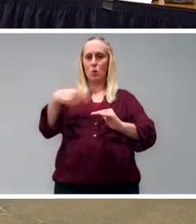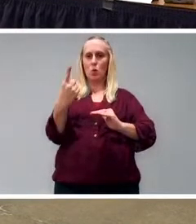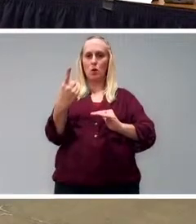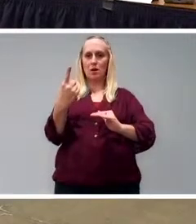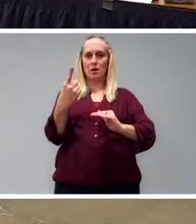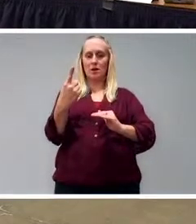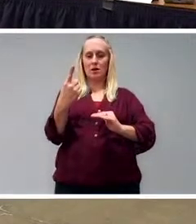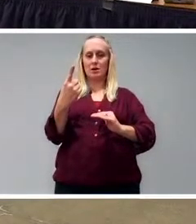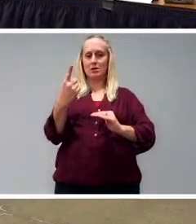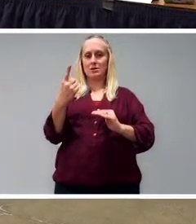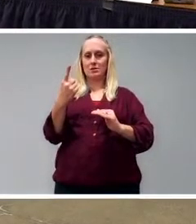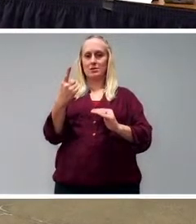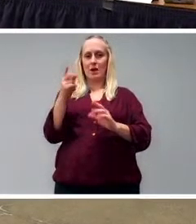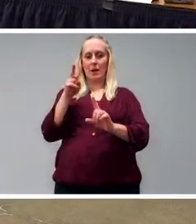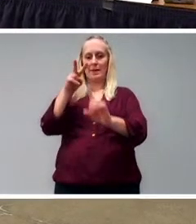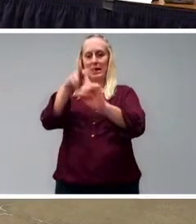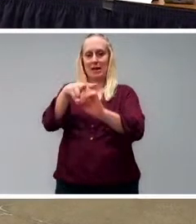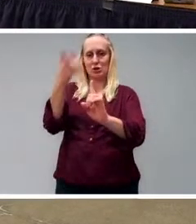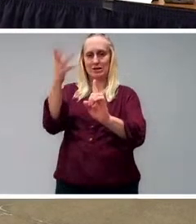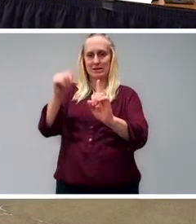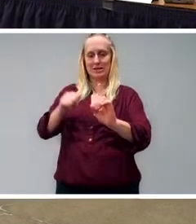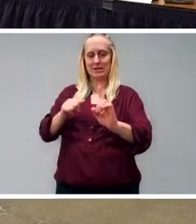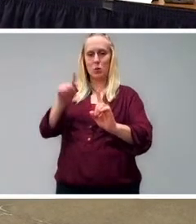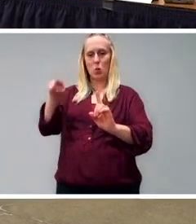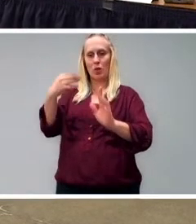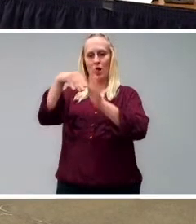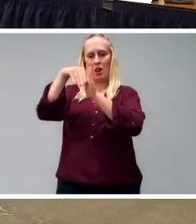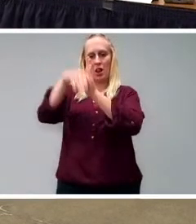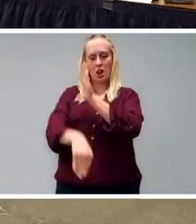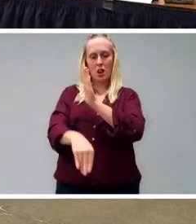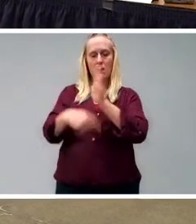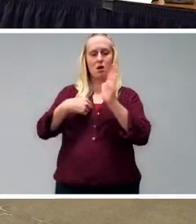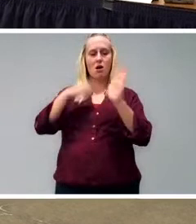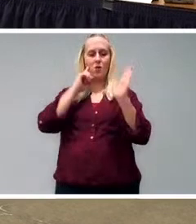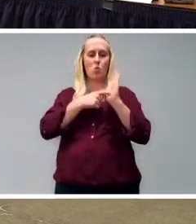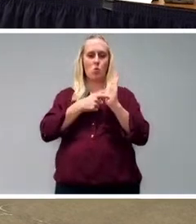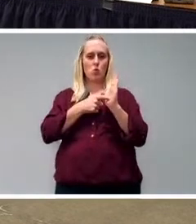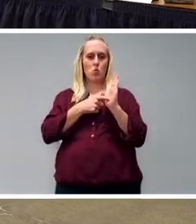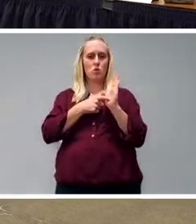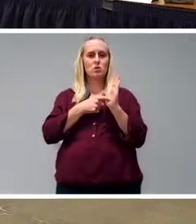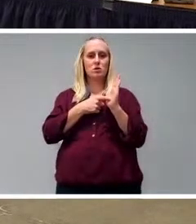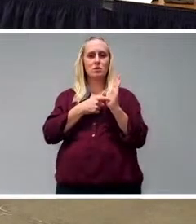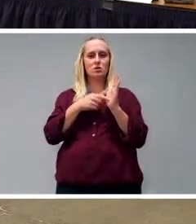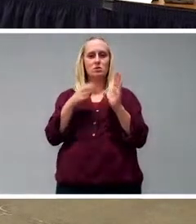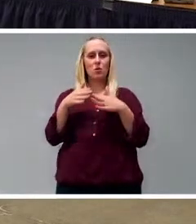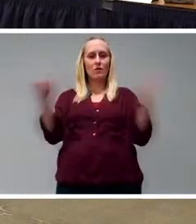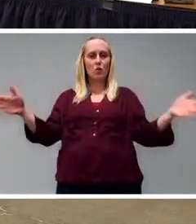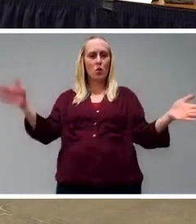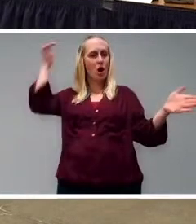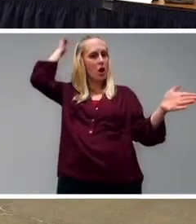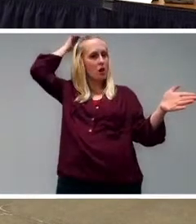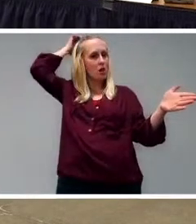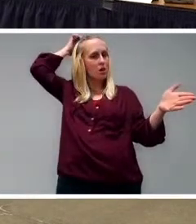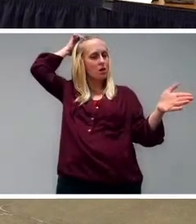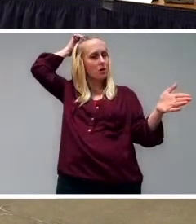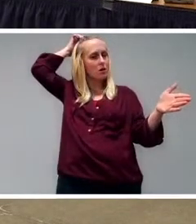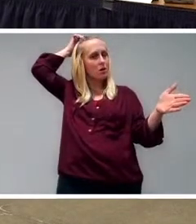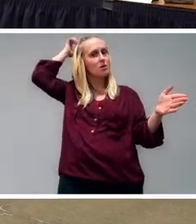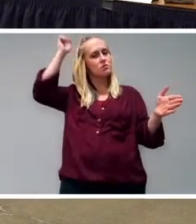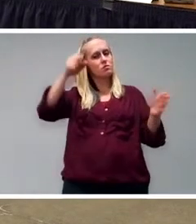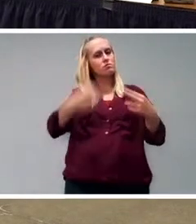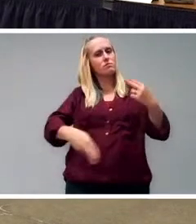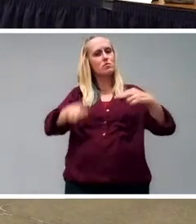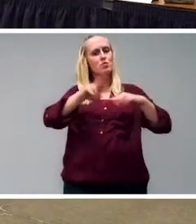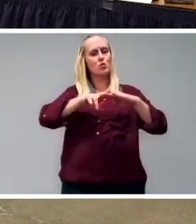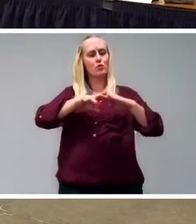limitations, which I think yeah. is the only downfall I can think of for this program yeah. because overall, like I said, it's profound. And yeah. it got better when you got here.